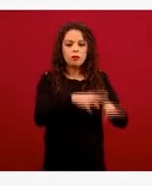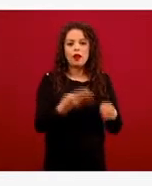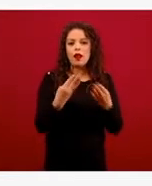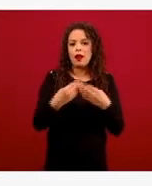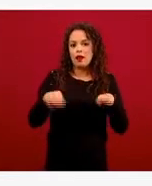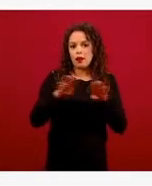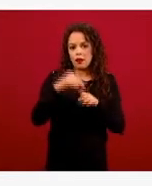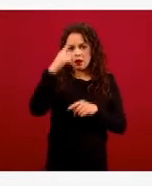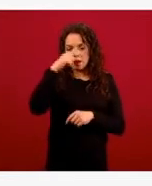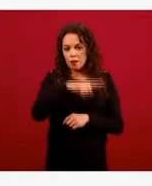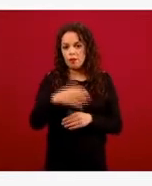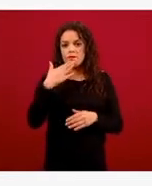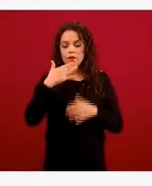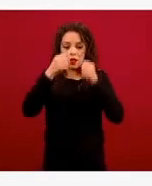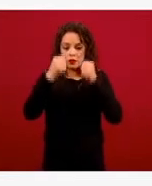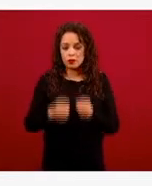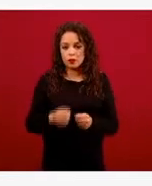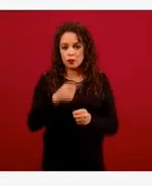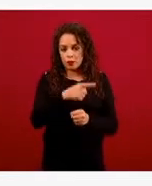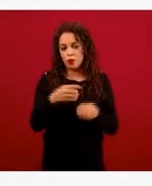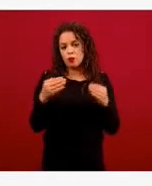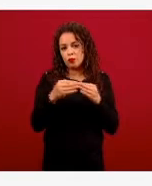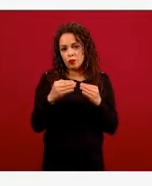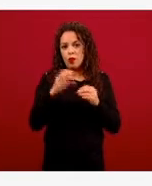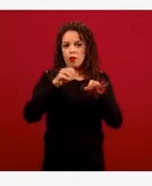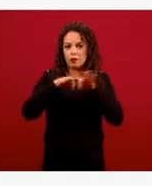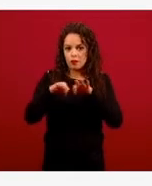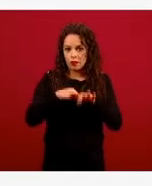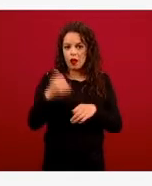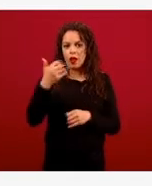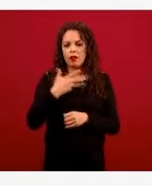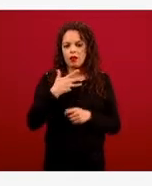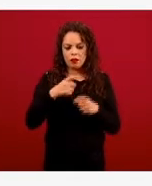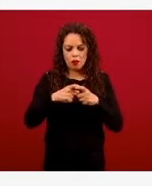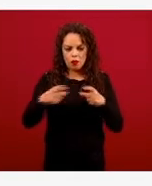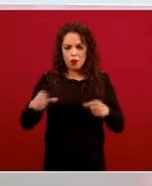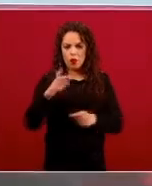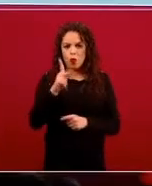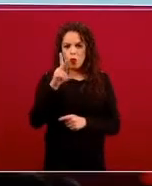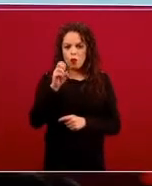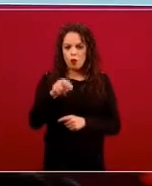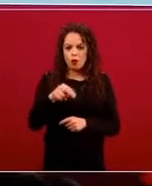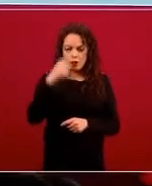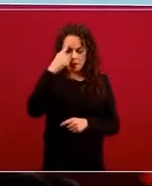from the hospital and make sure that they get home safely.